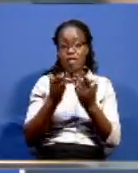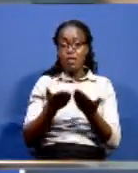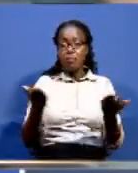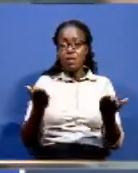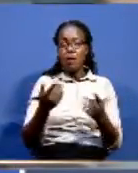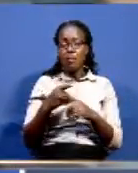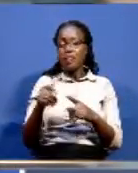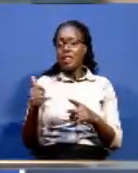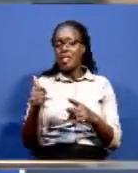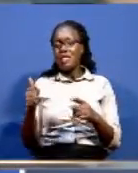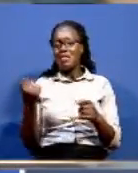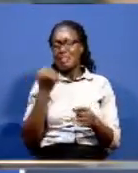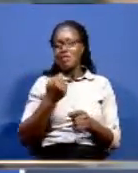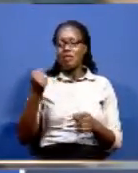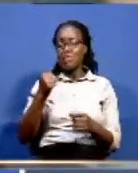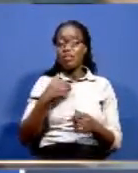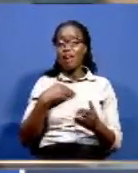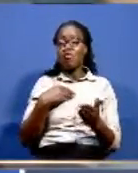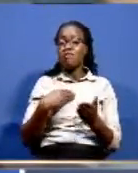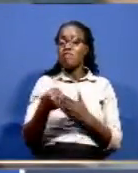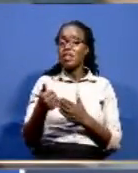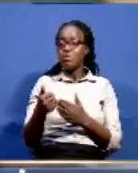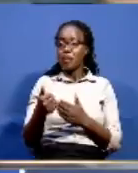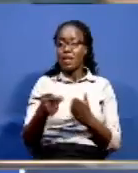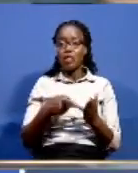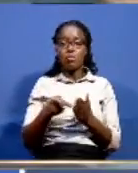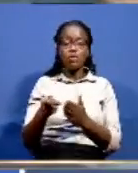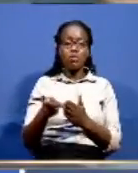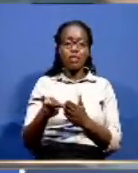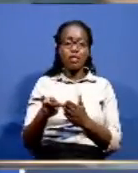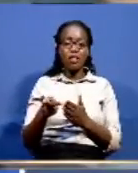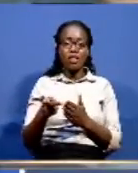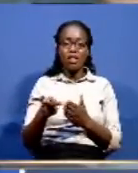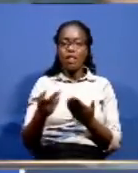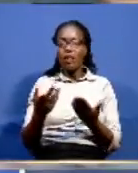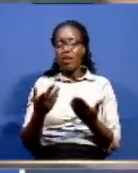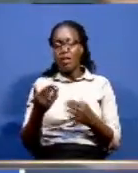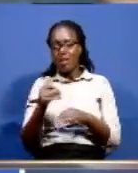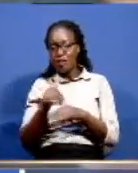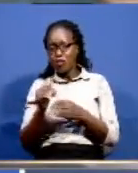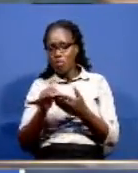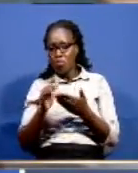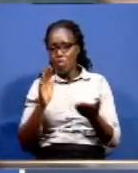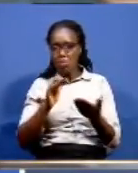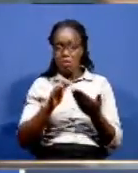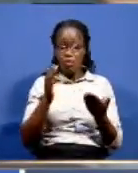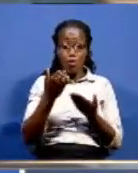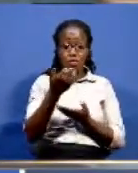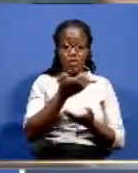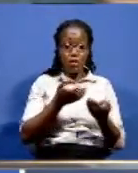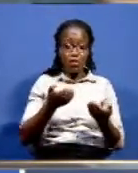take cash as payment, seeing it as a vector of disease. And so more and more of the economy is